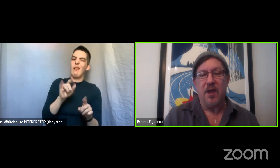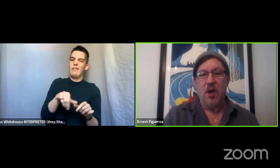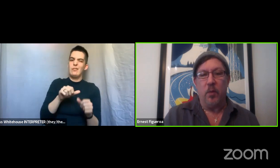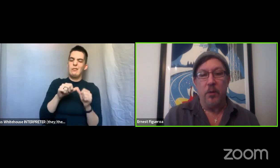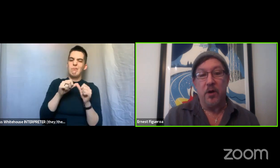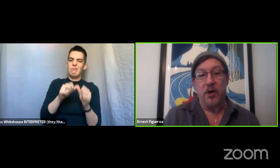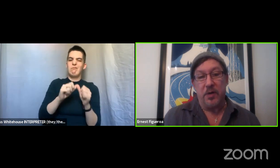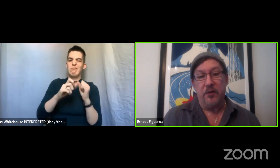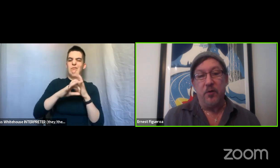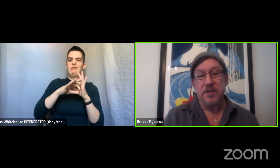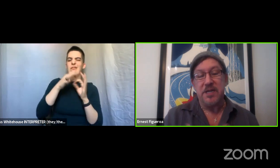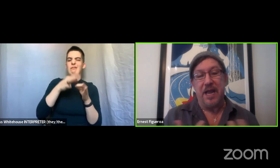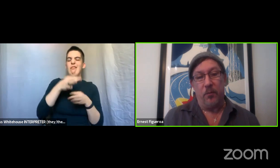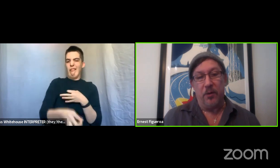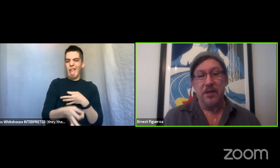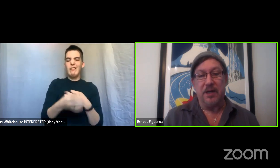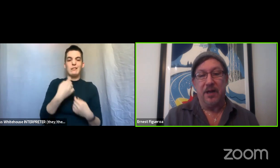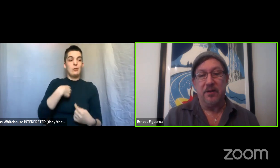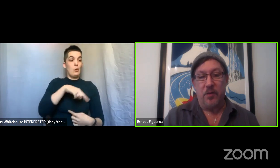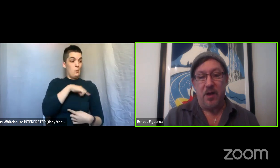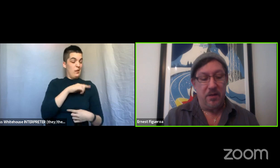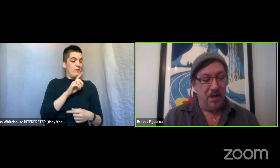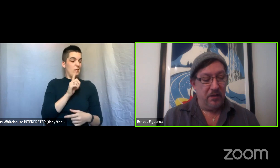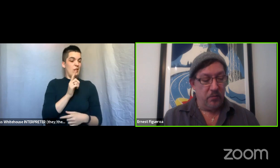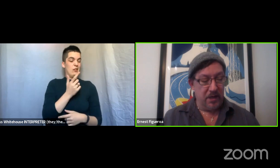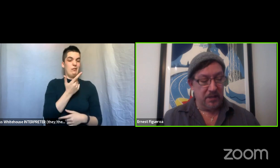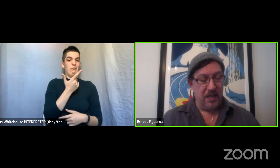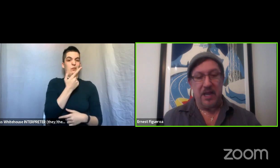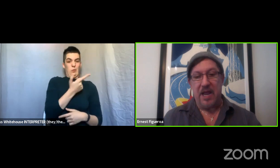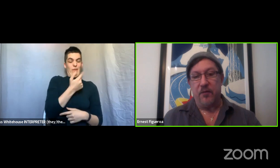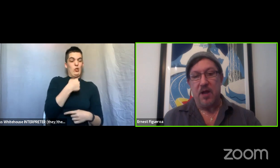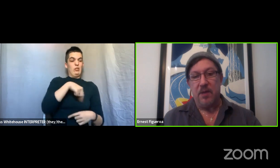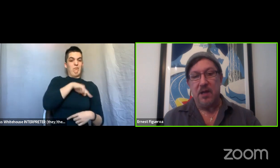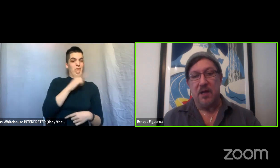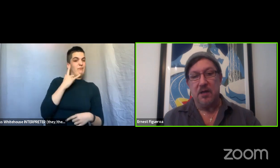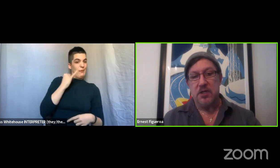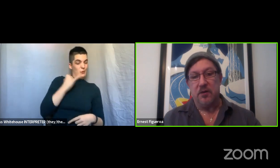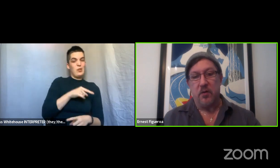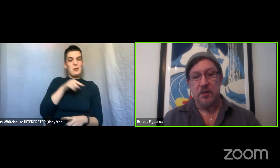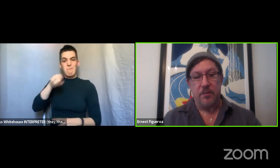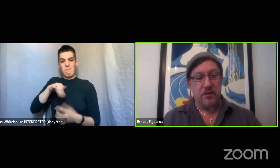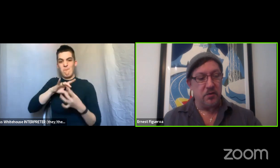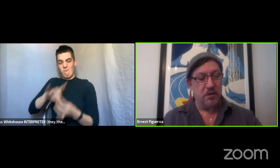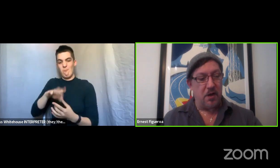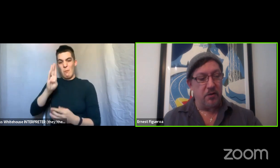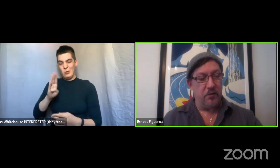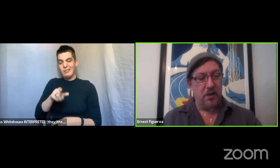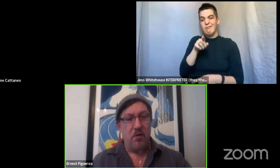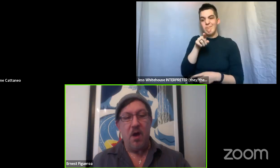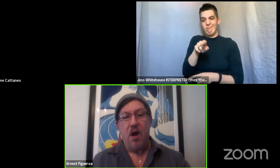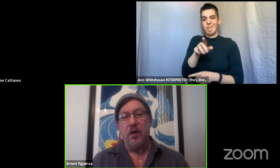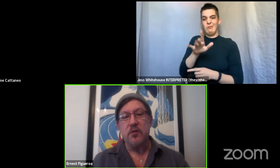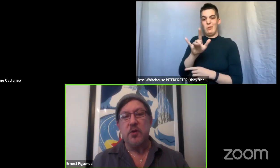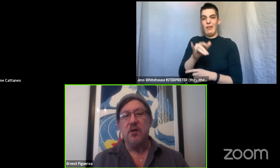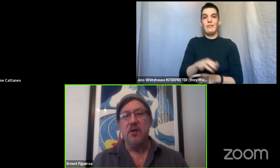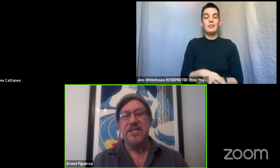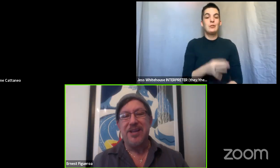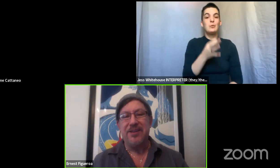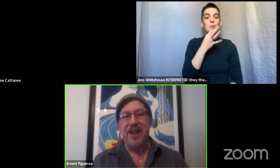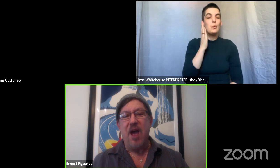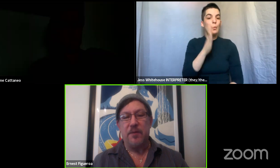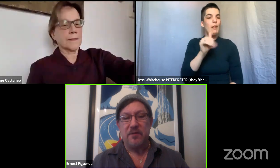crisis. We were in our 21st and we are delayed as well. So I wanna thank Anne for coming, and she is going to about turn on her video. Also joining